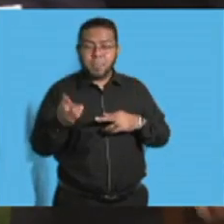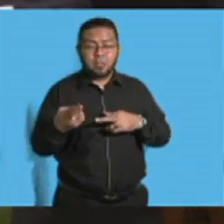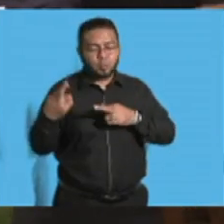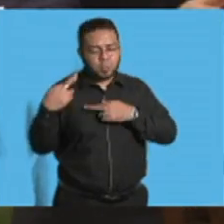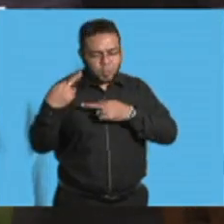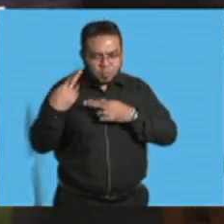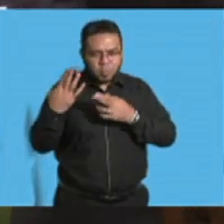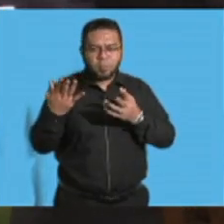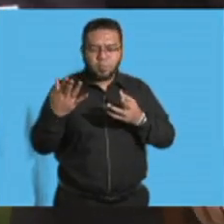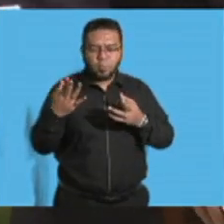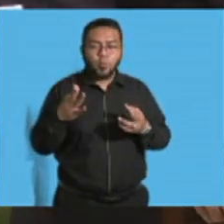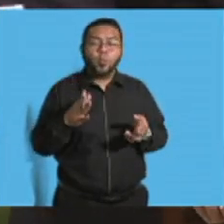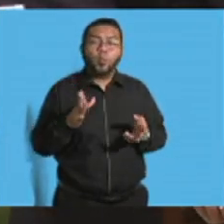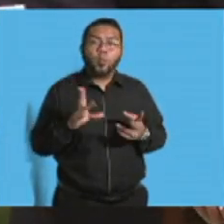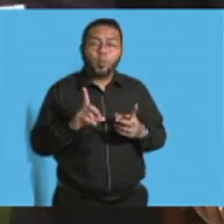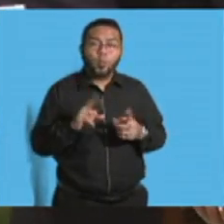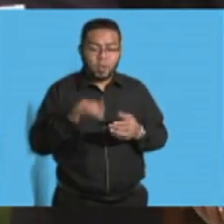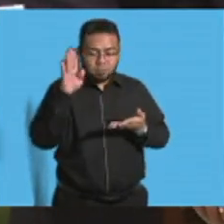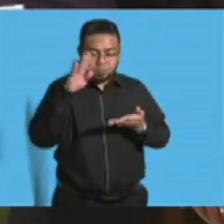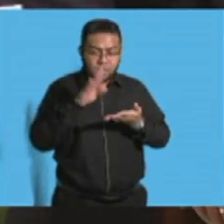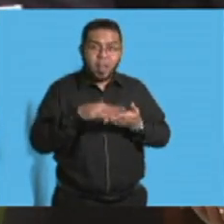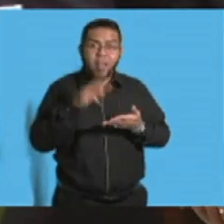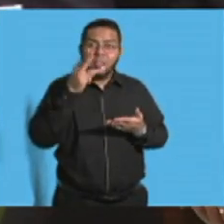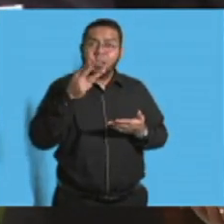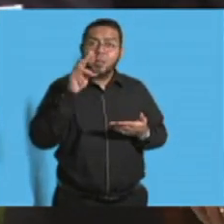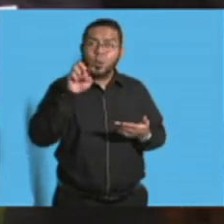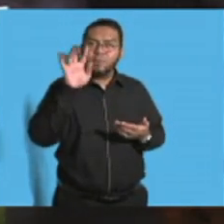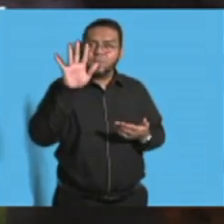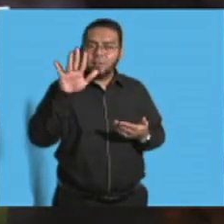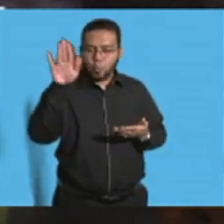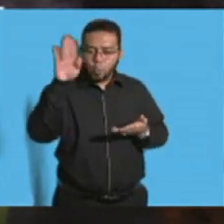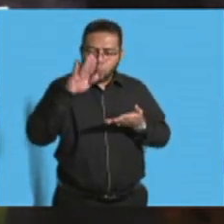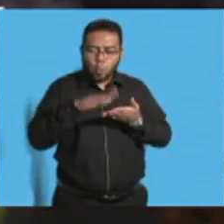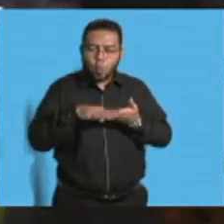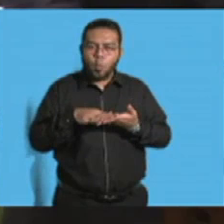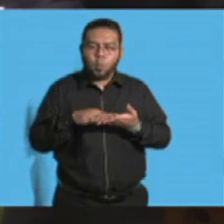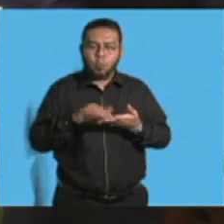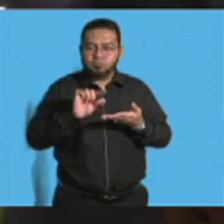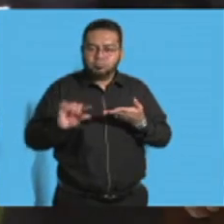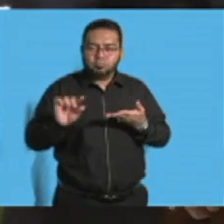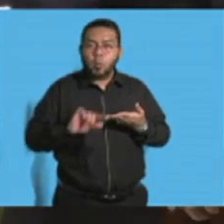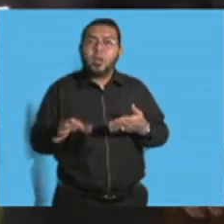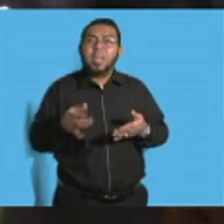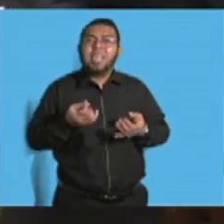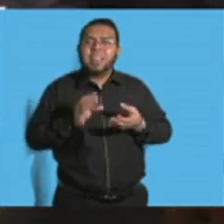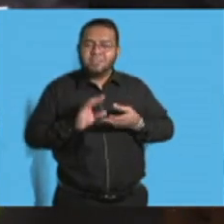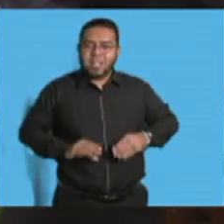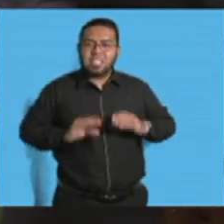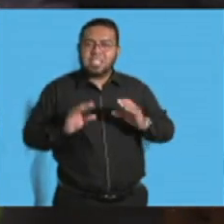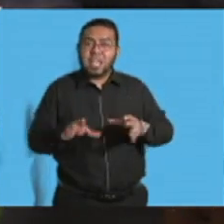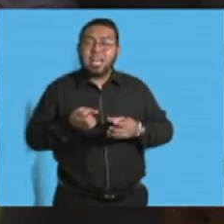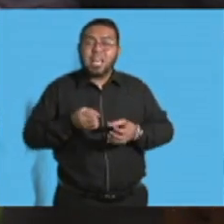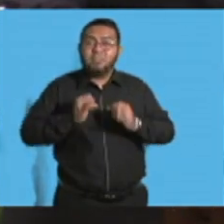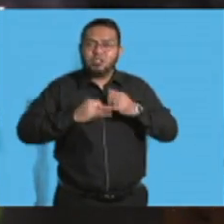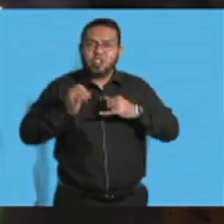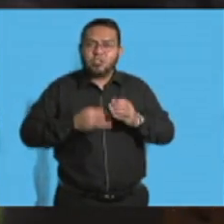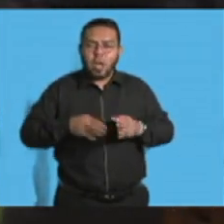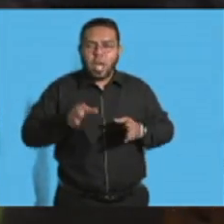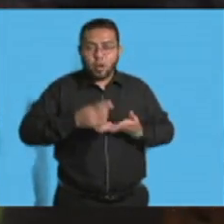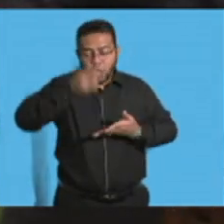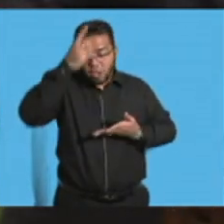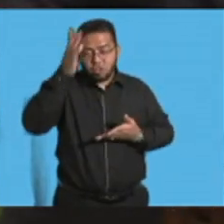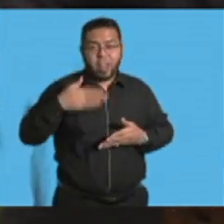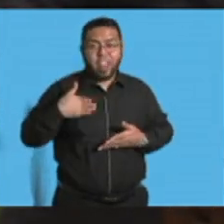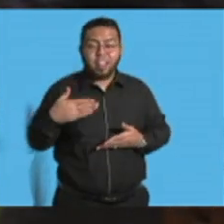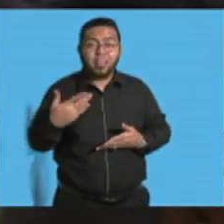have lowered the budget deficit to 3.5%. We are continuing to invest in infrastructure development, education, health, medical services and